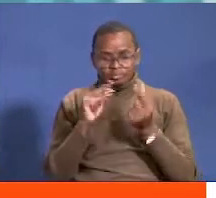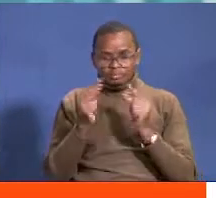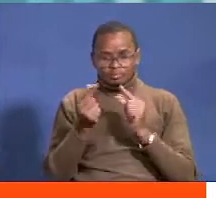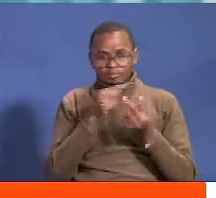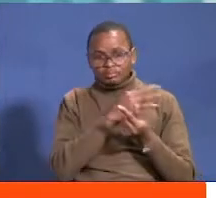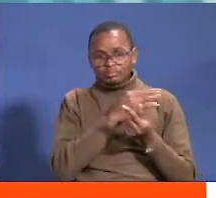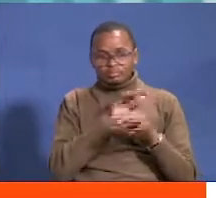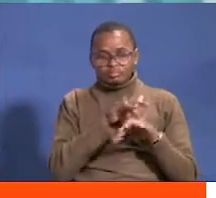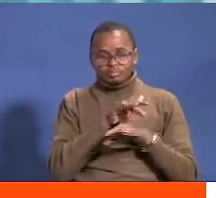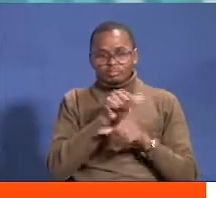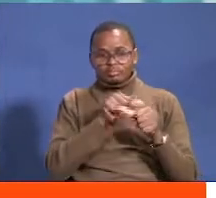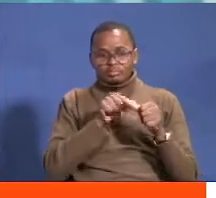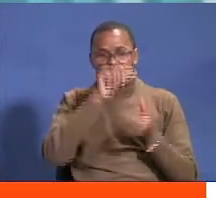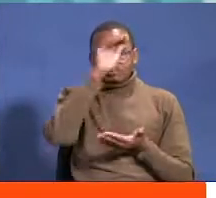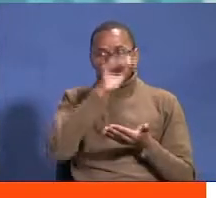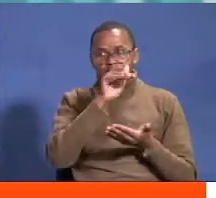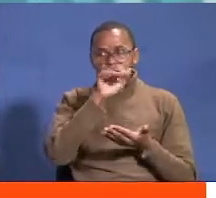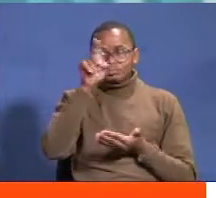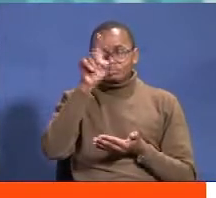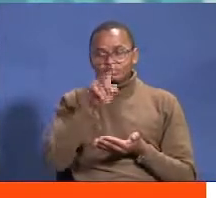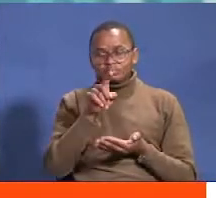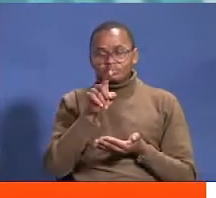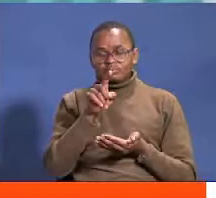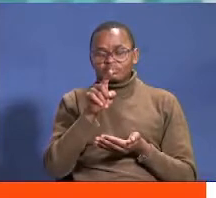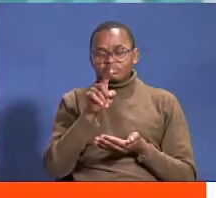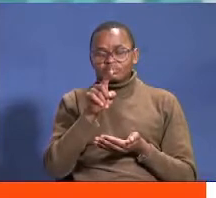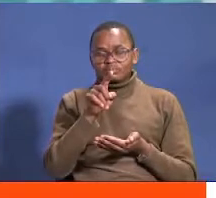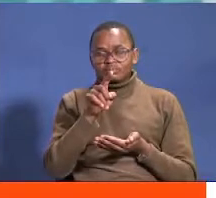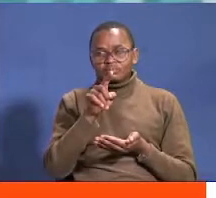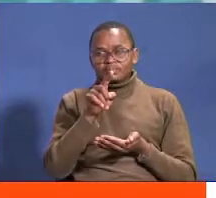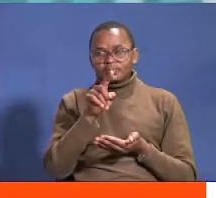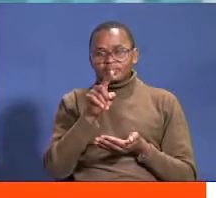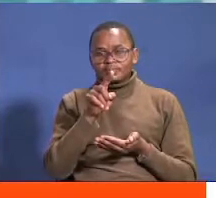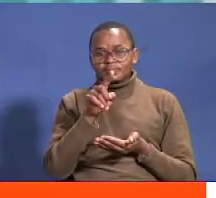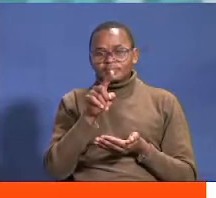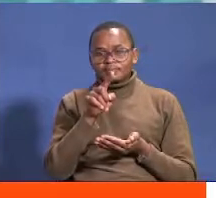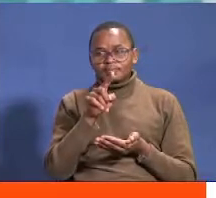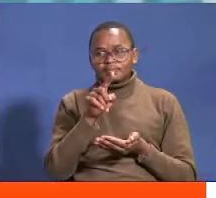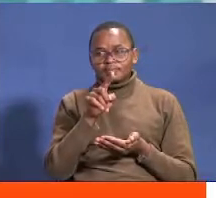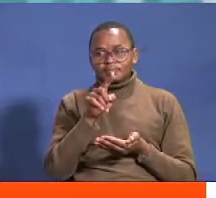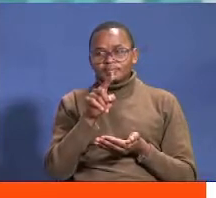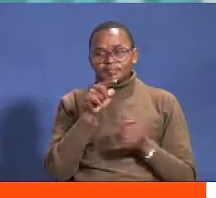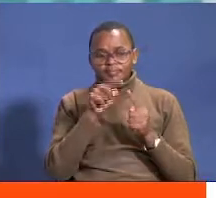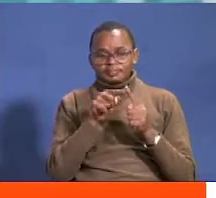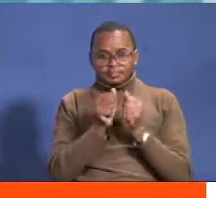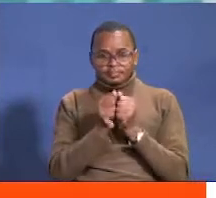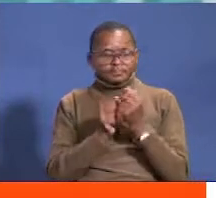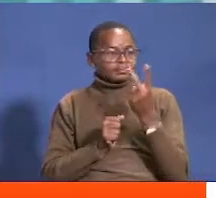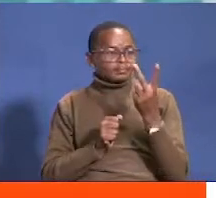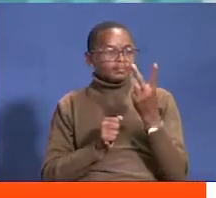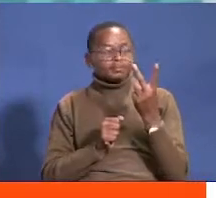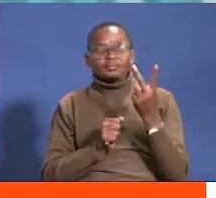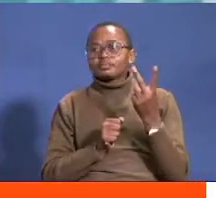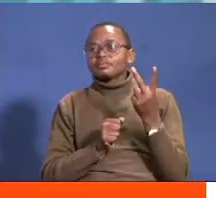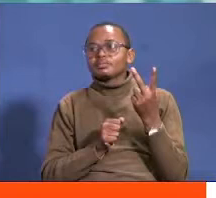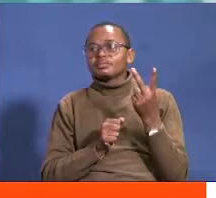gases, effect. It's about reducing. Therefore, adaptation and mitigation, these are complex. They go together. They're compatible issues.